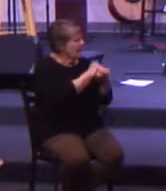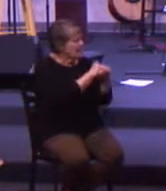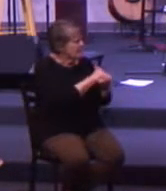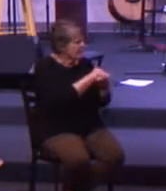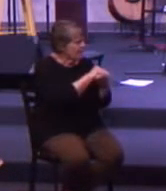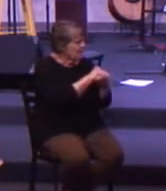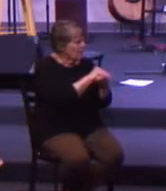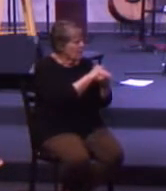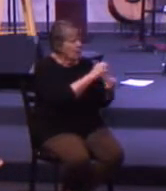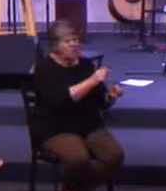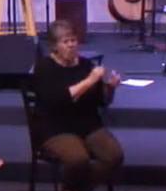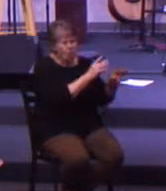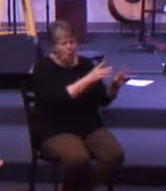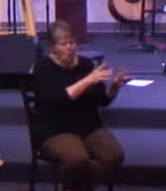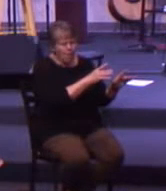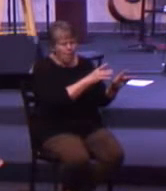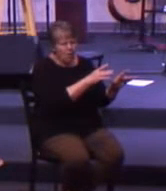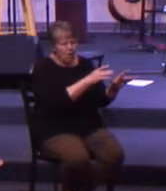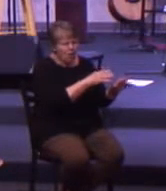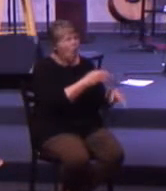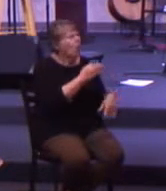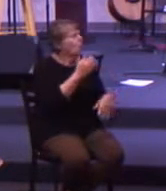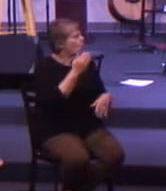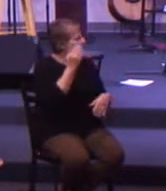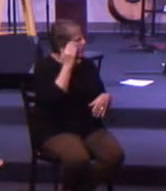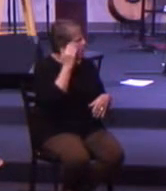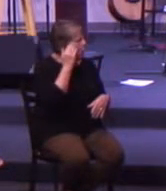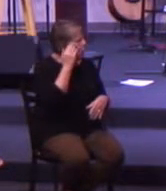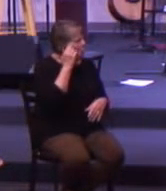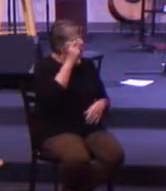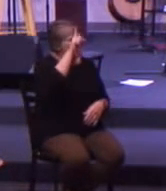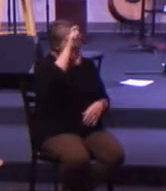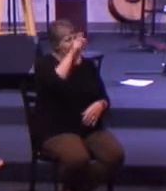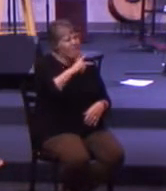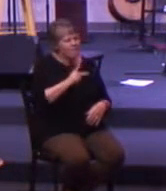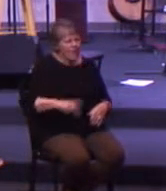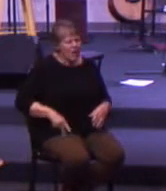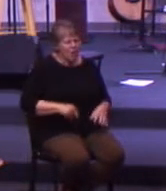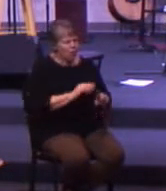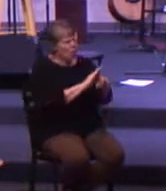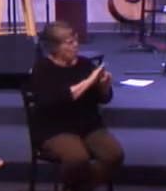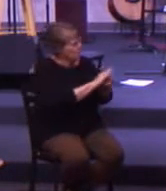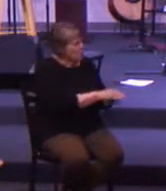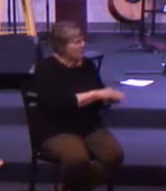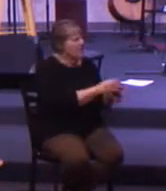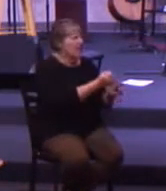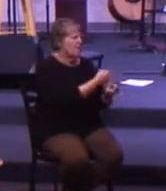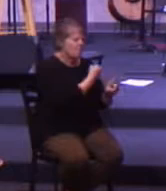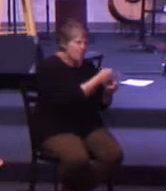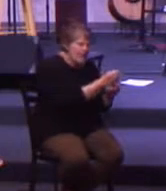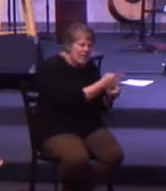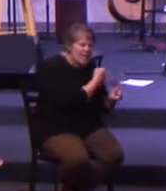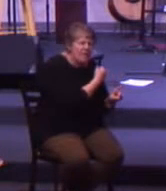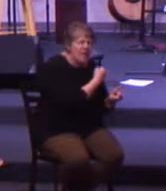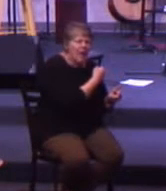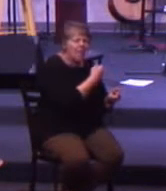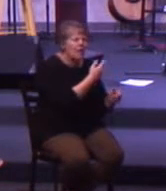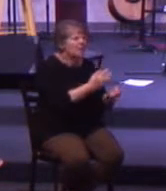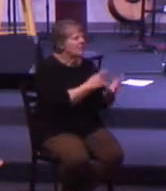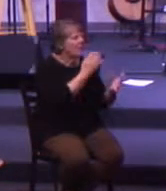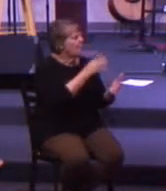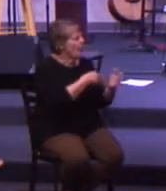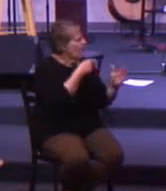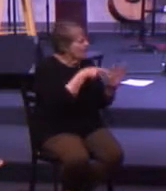It was terrible. We know that the pharaohs were treating them worse and worse, oppressing them, beating them, torturing them, sometimes murdering